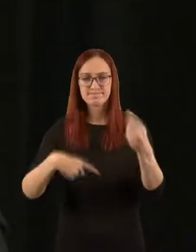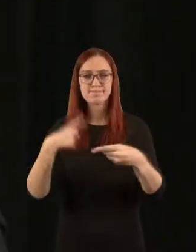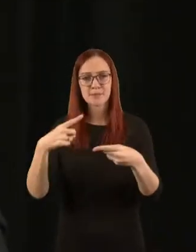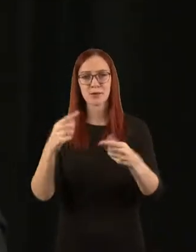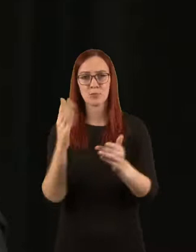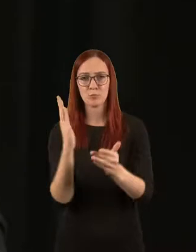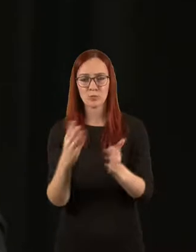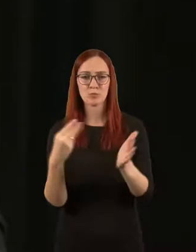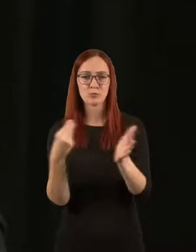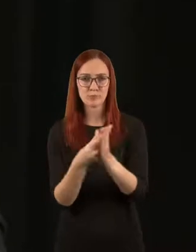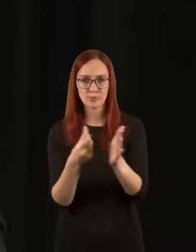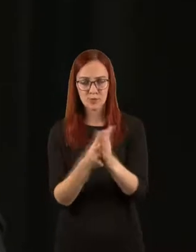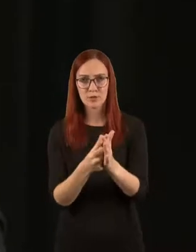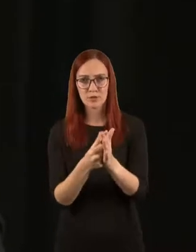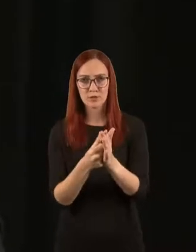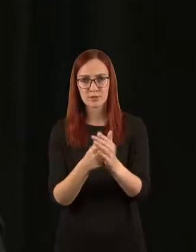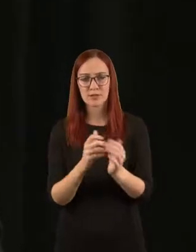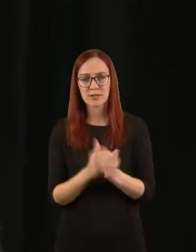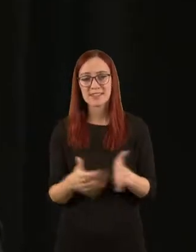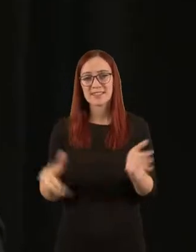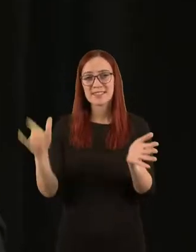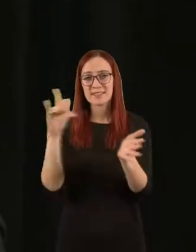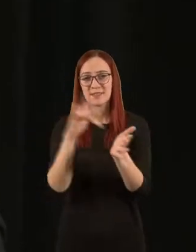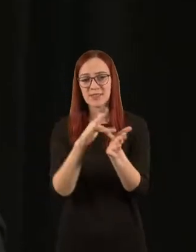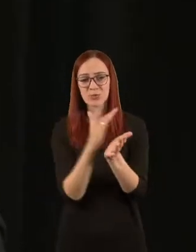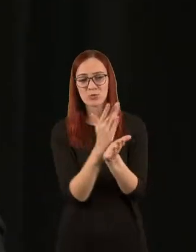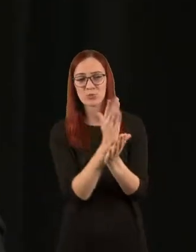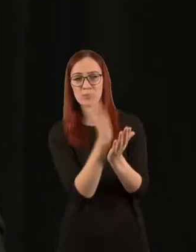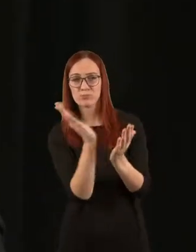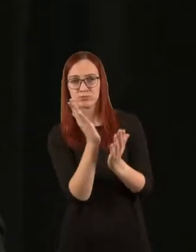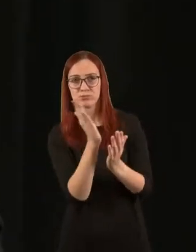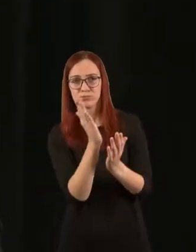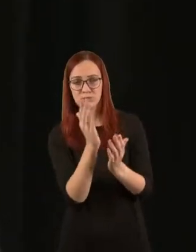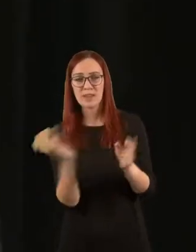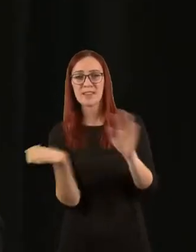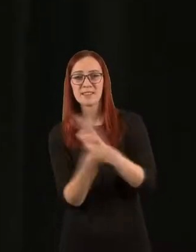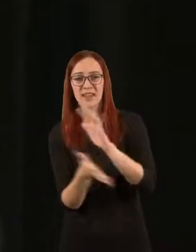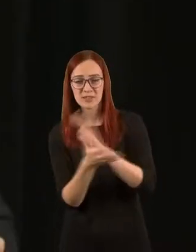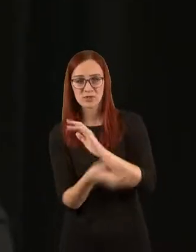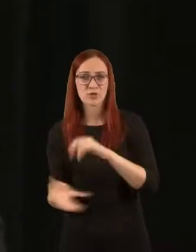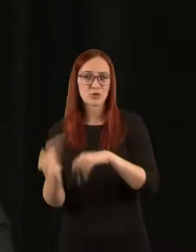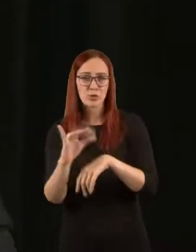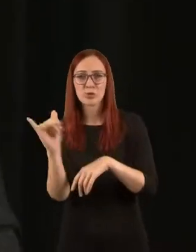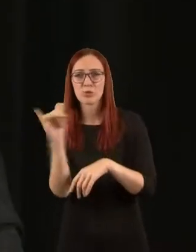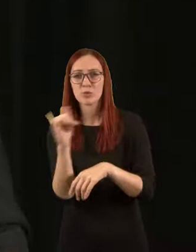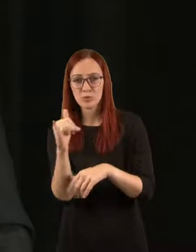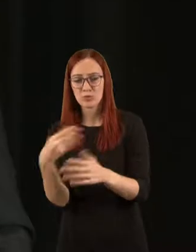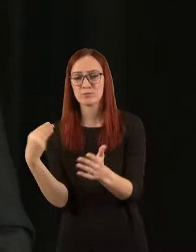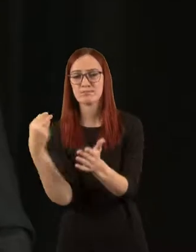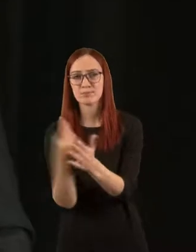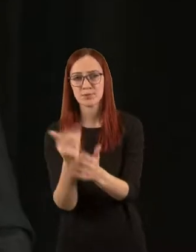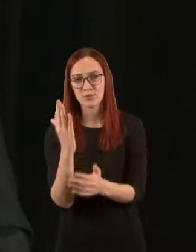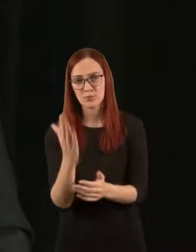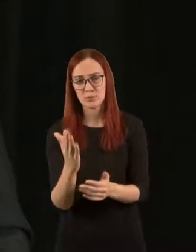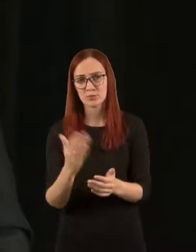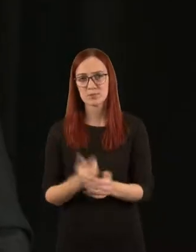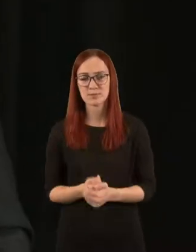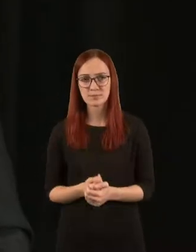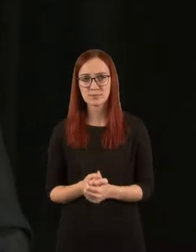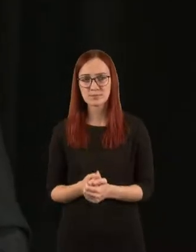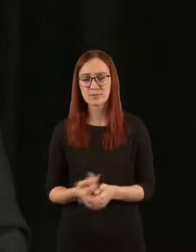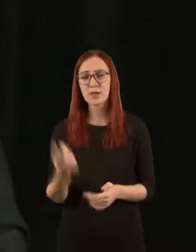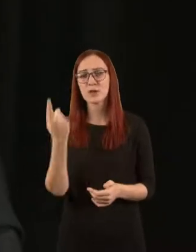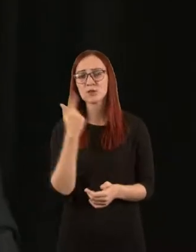and we are also going to introduce an annual tax that will be applied to